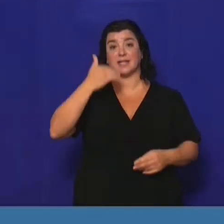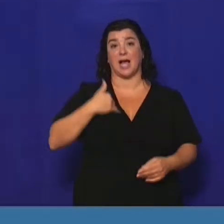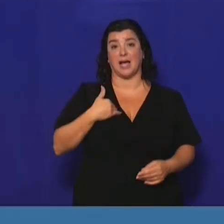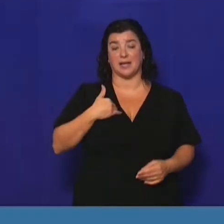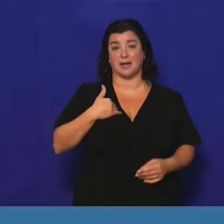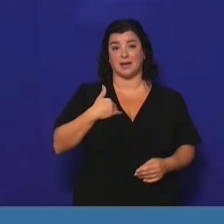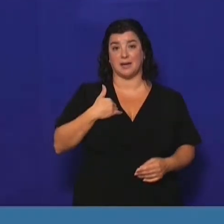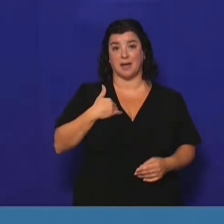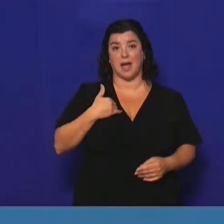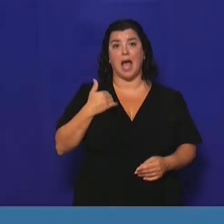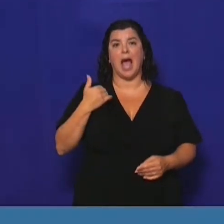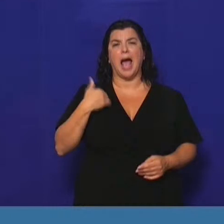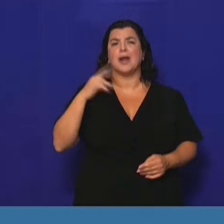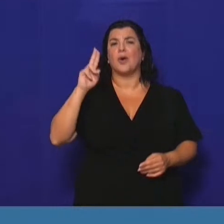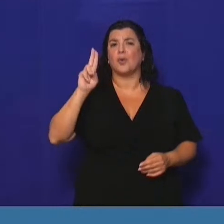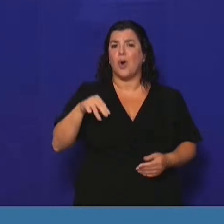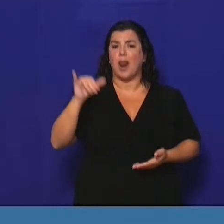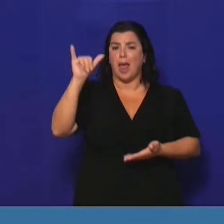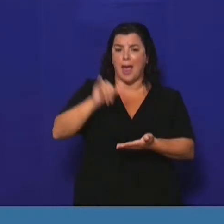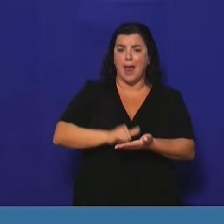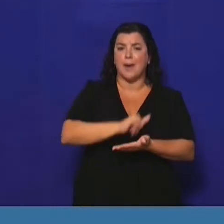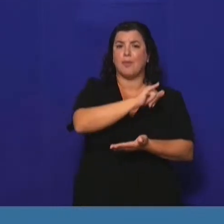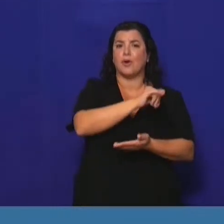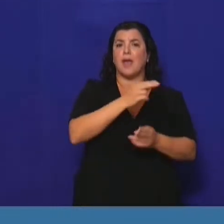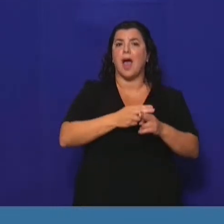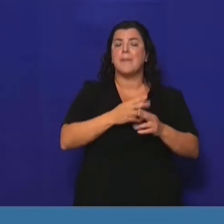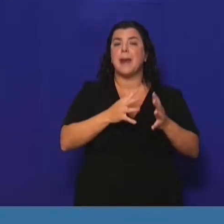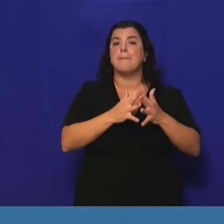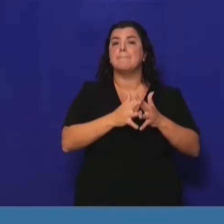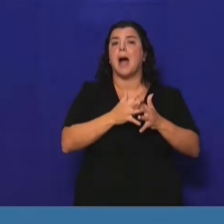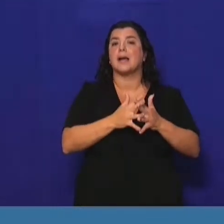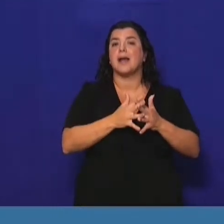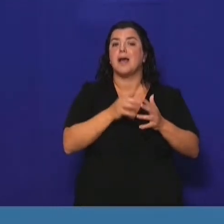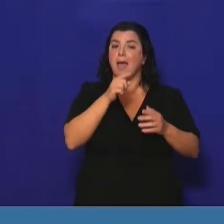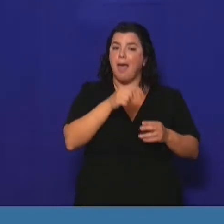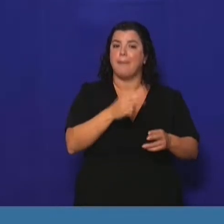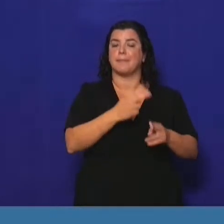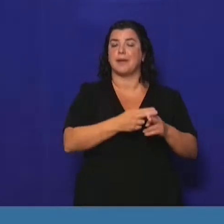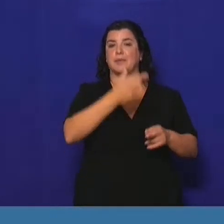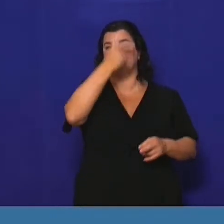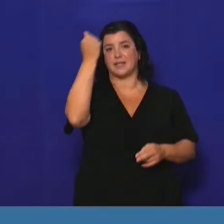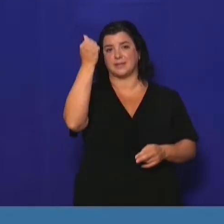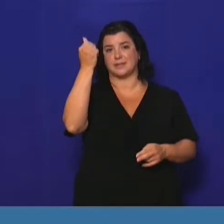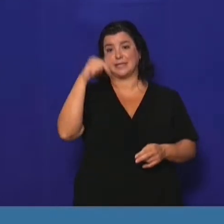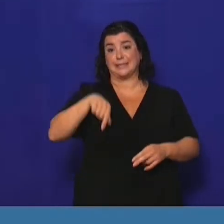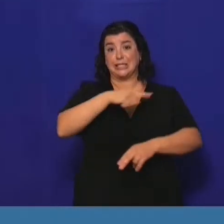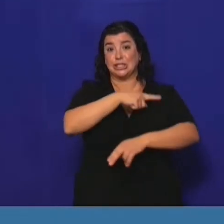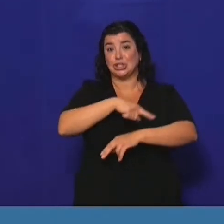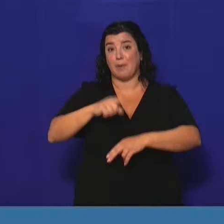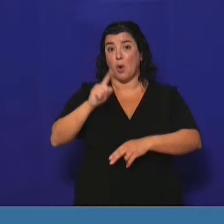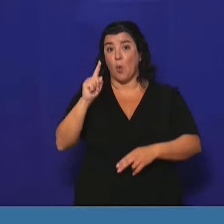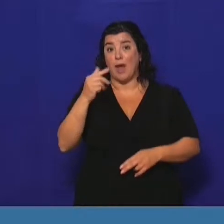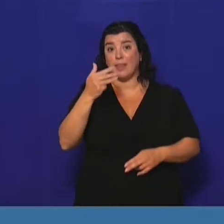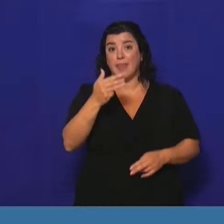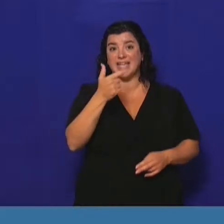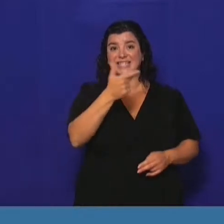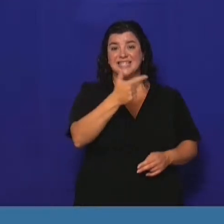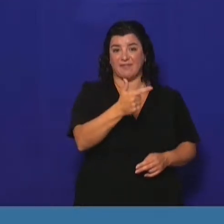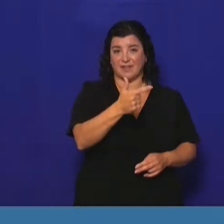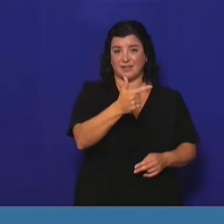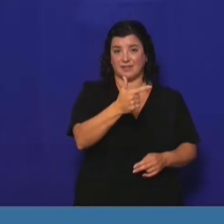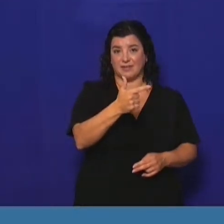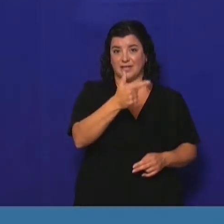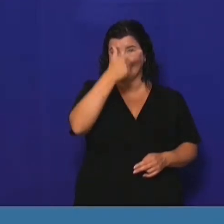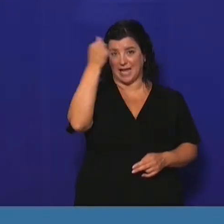testijiet. Infatti f'dan l-aħħar ġimgħa għamilna 197 tests li minnhom ħarġu 6 każijiet